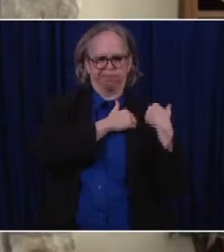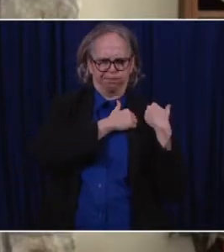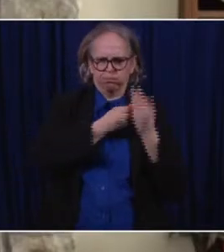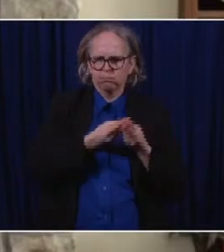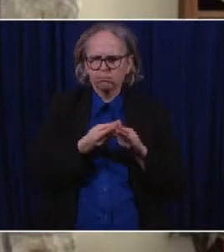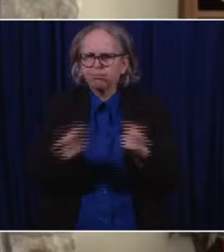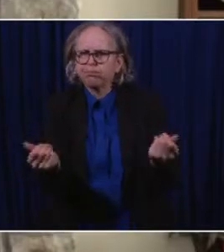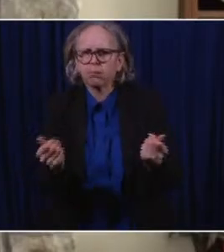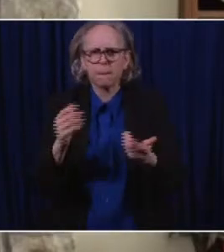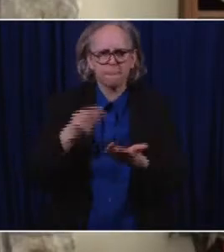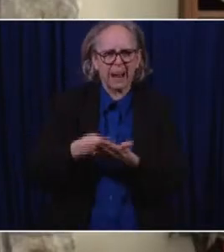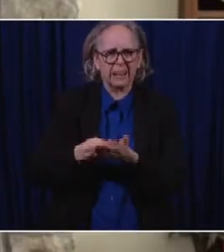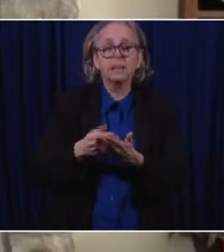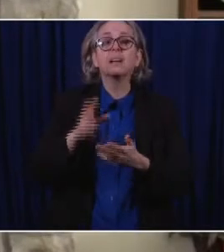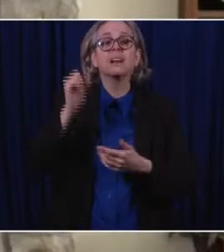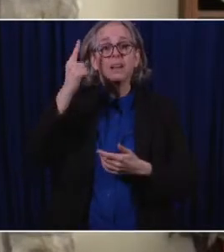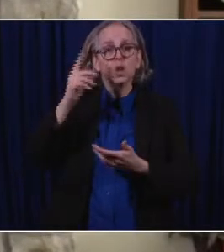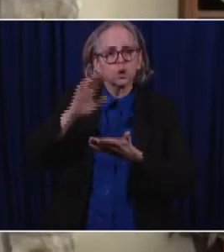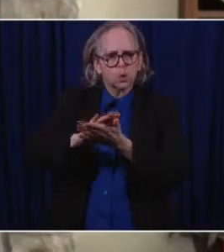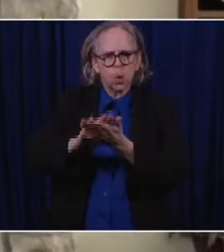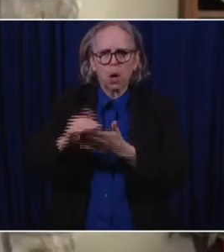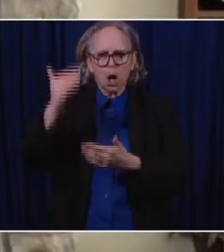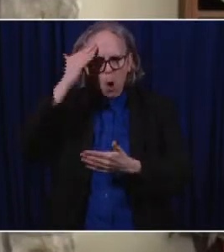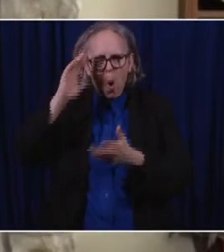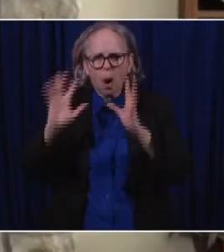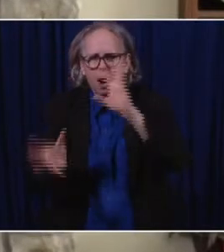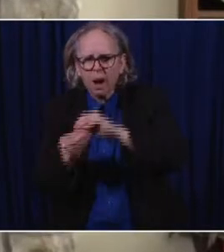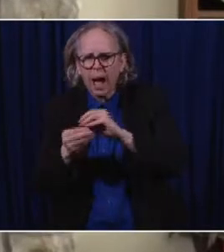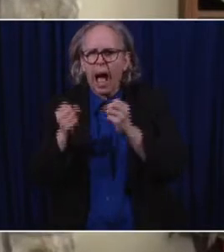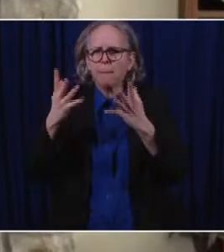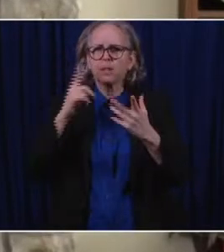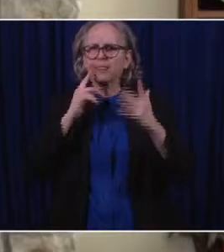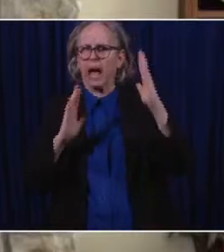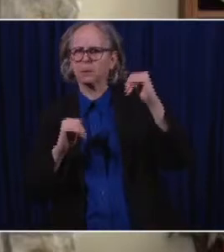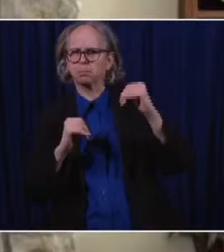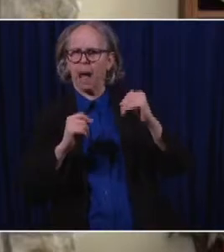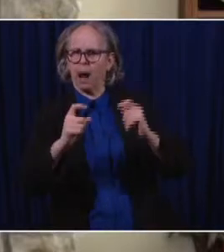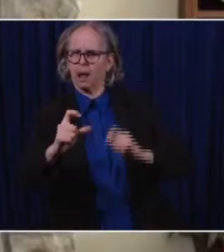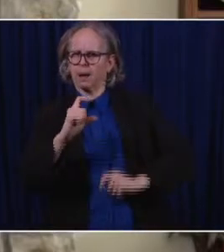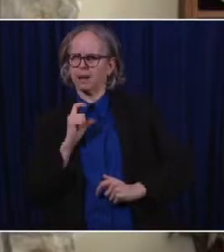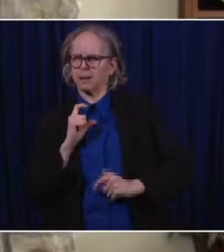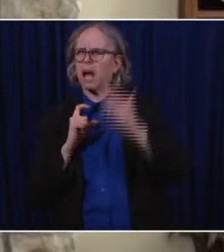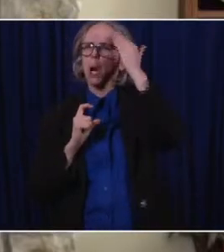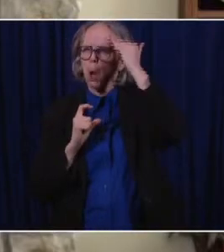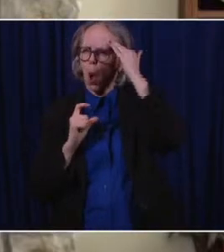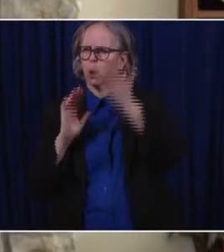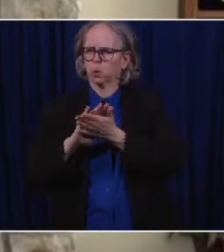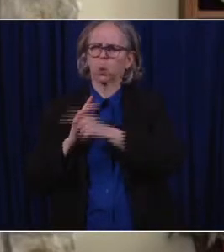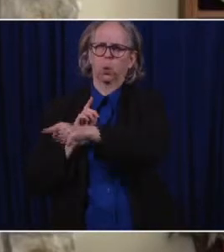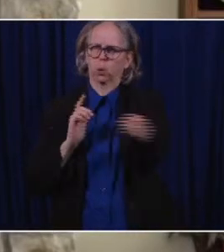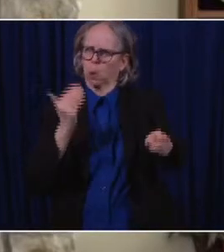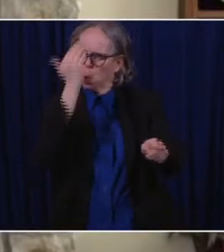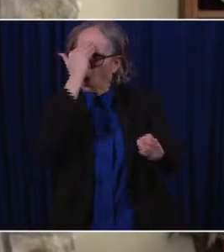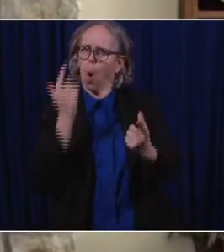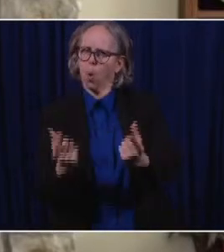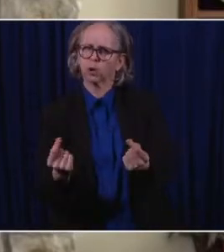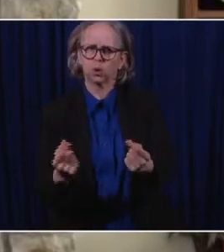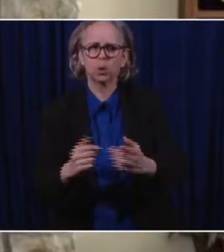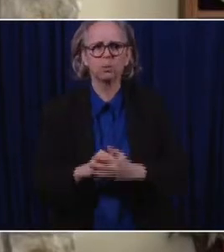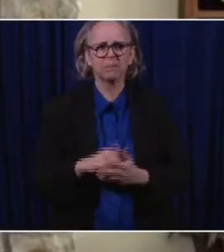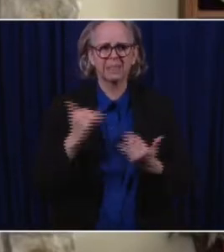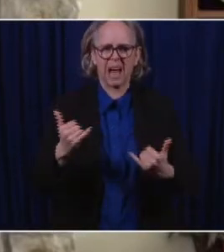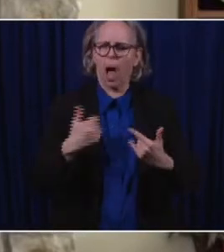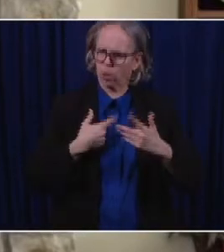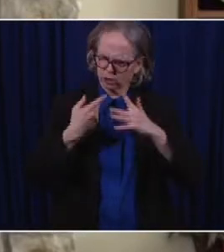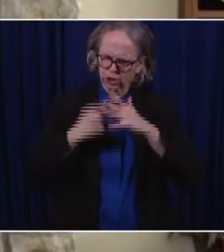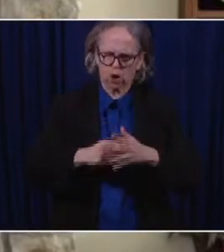certainly available to them, how much money they will be getting. So, but what has to be worked